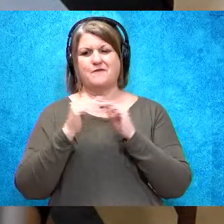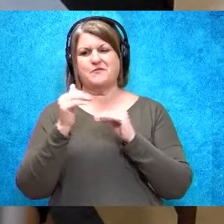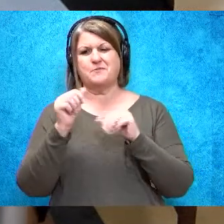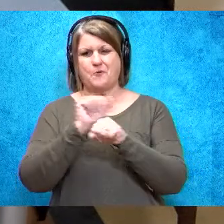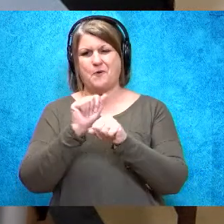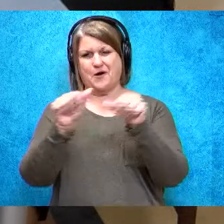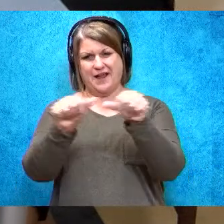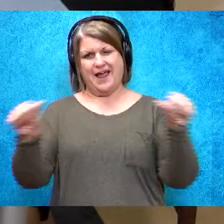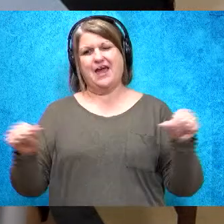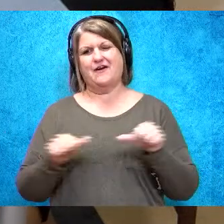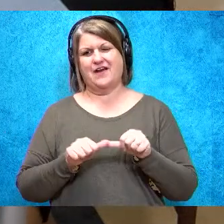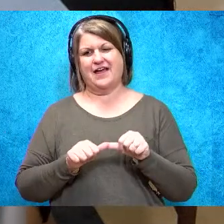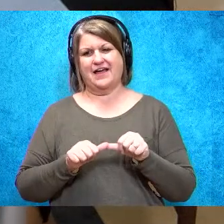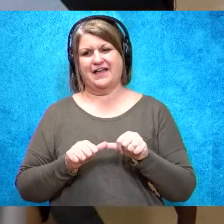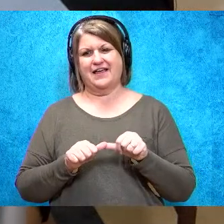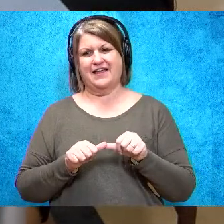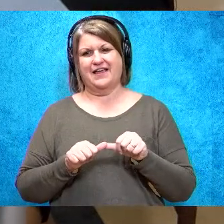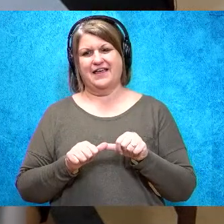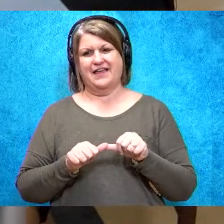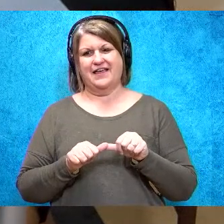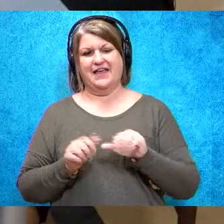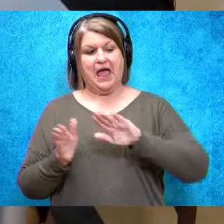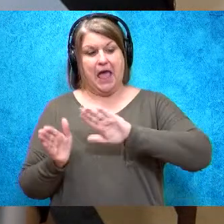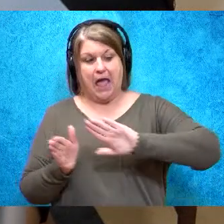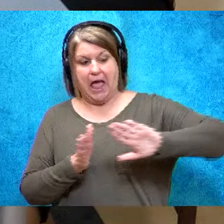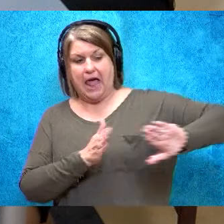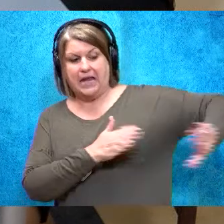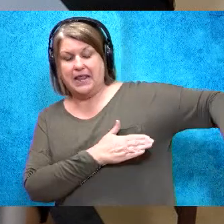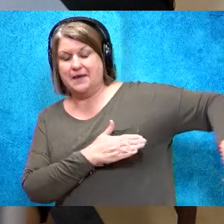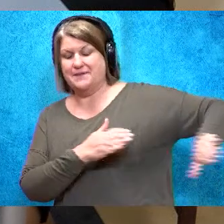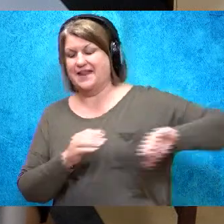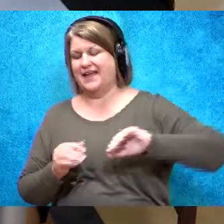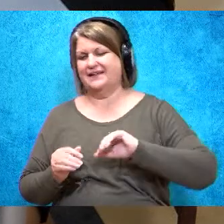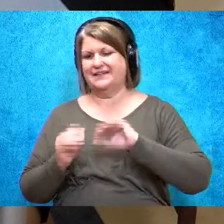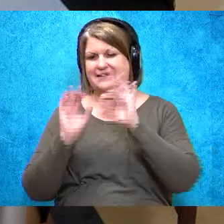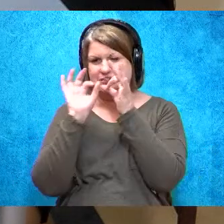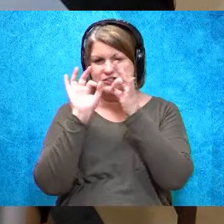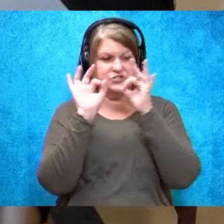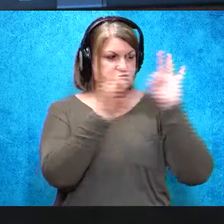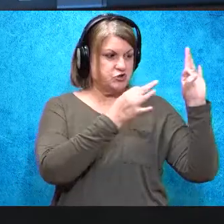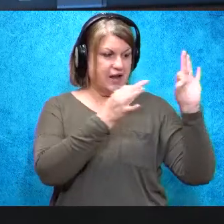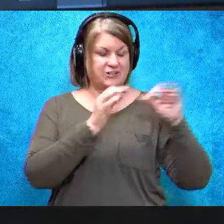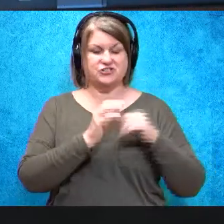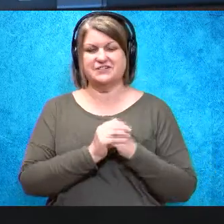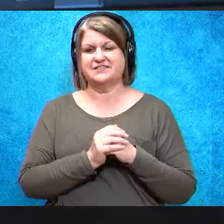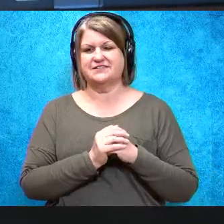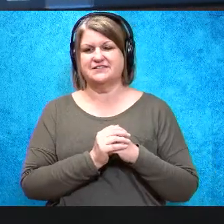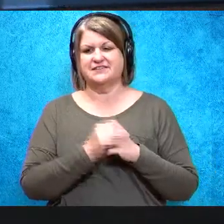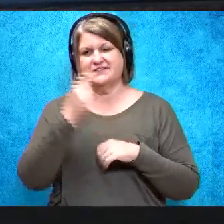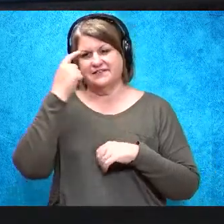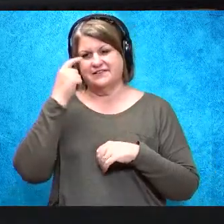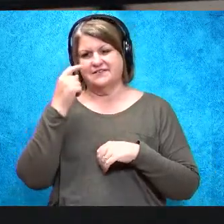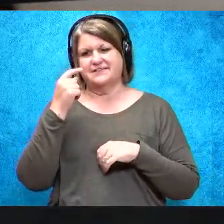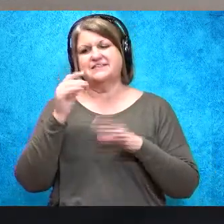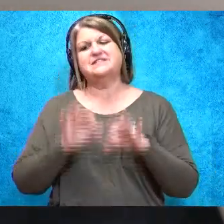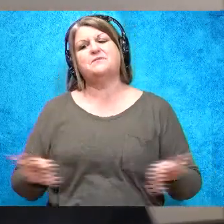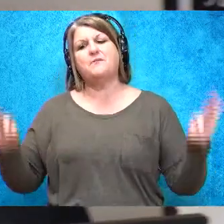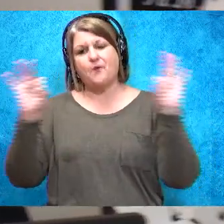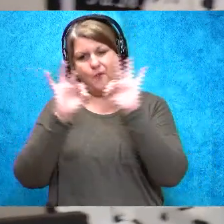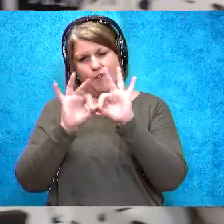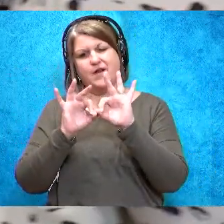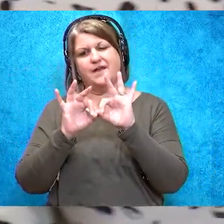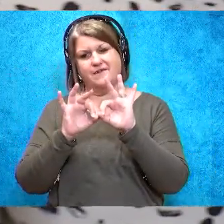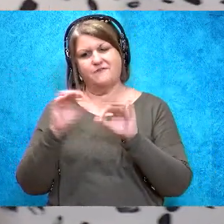Eliminating distractions. That is so key to any type of at-home learning situation. You may